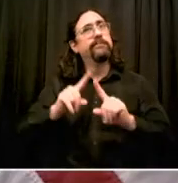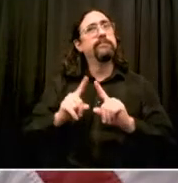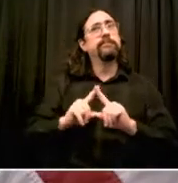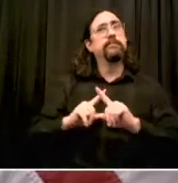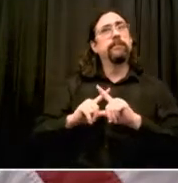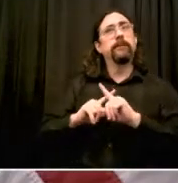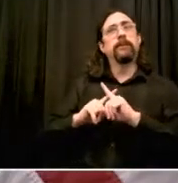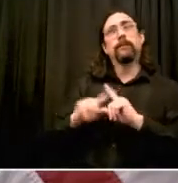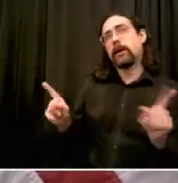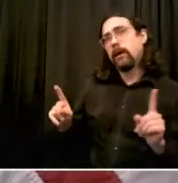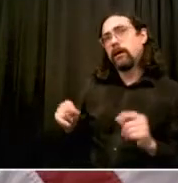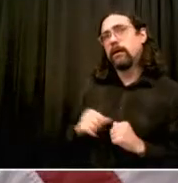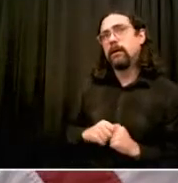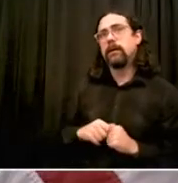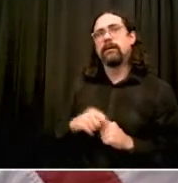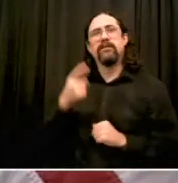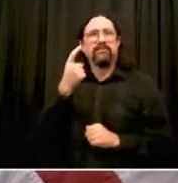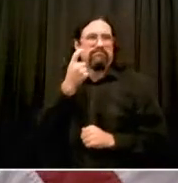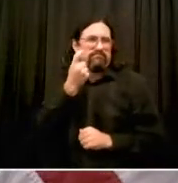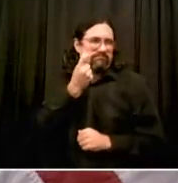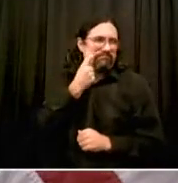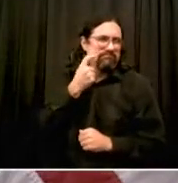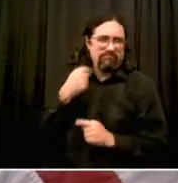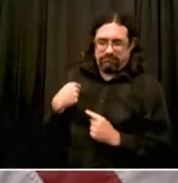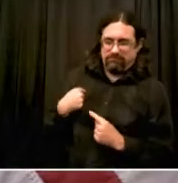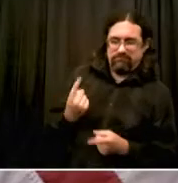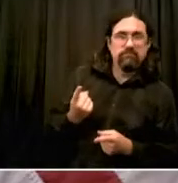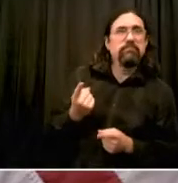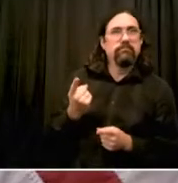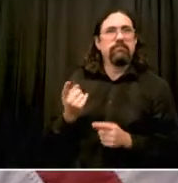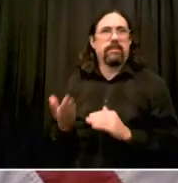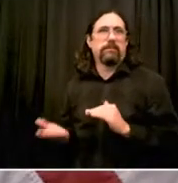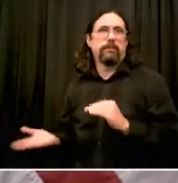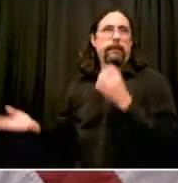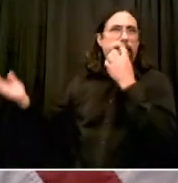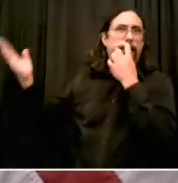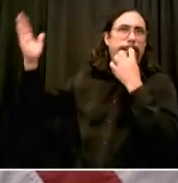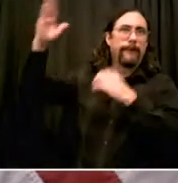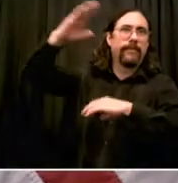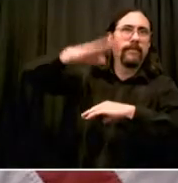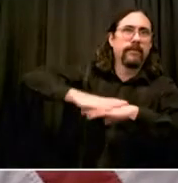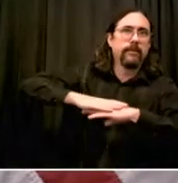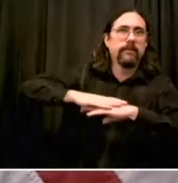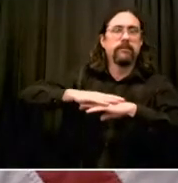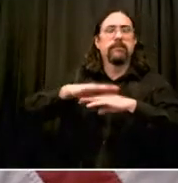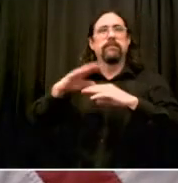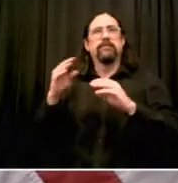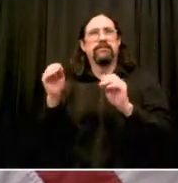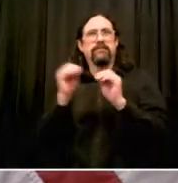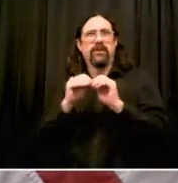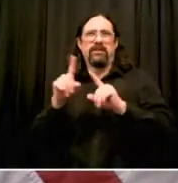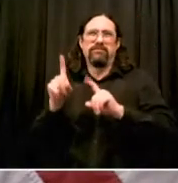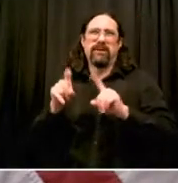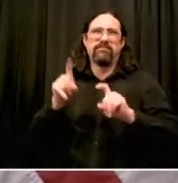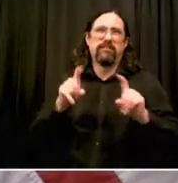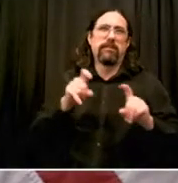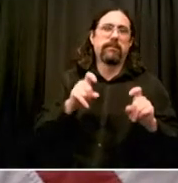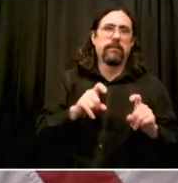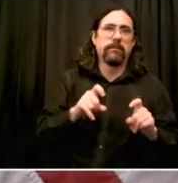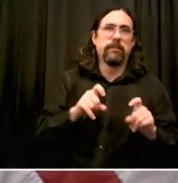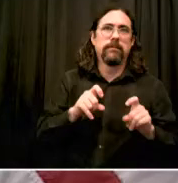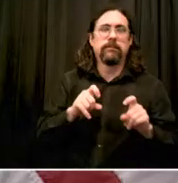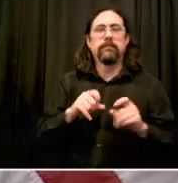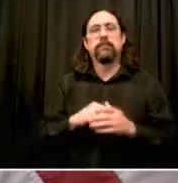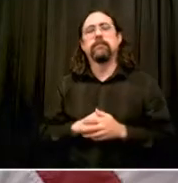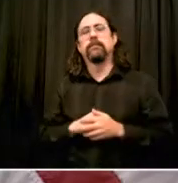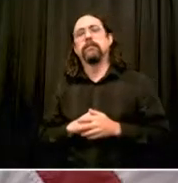of labs were overwhelmed, and we had to reset the equation with the kind of techniques that Ted and Jay have talked about.